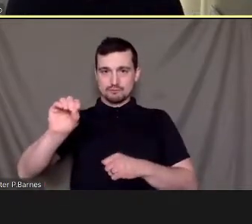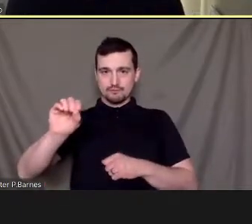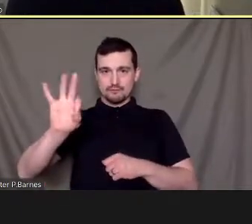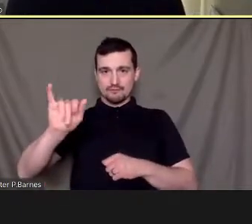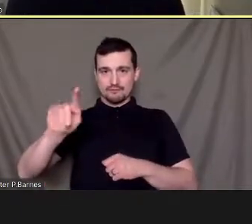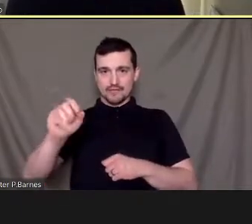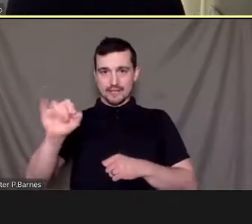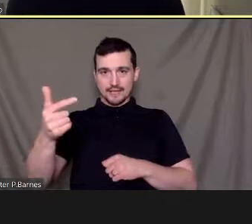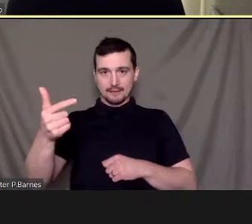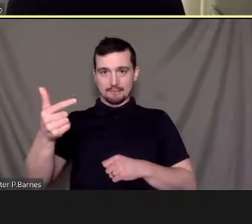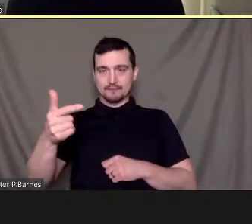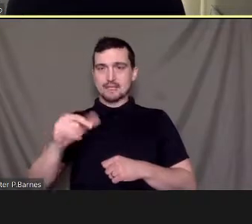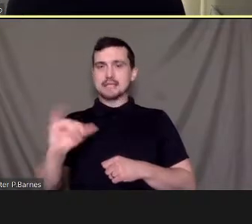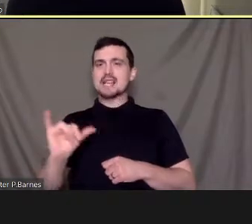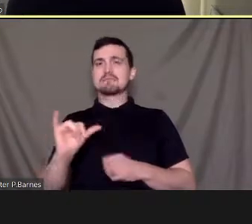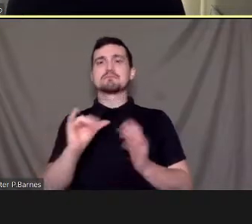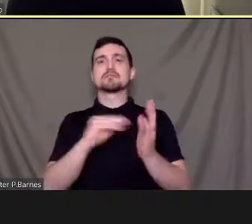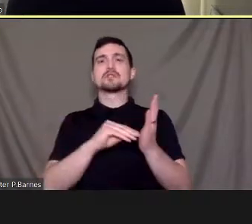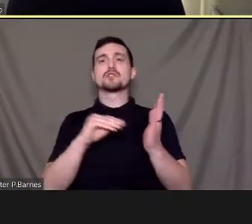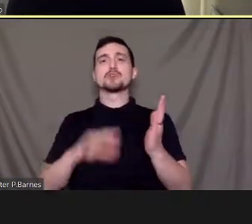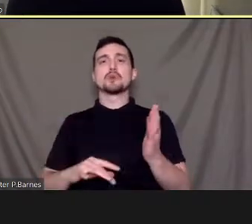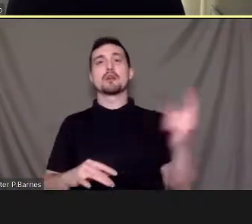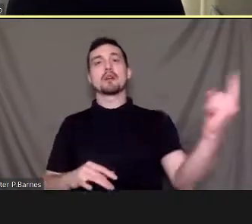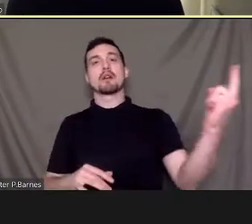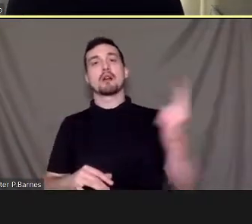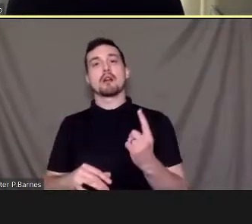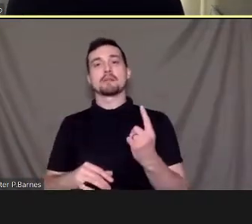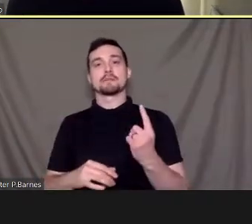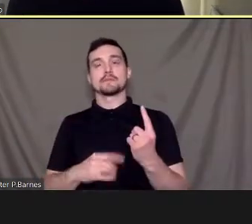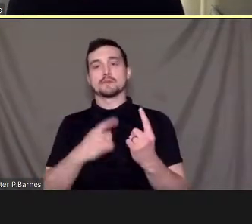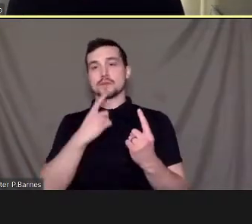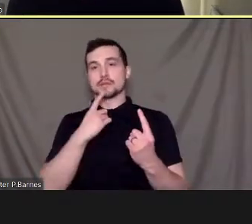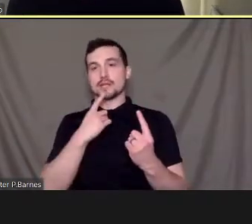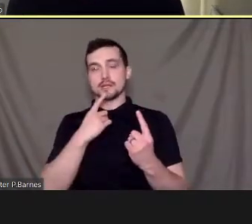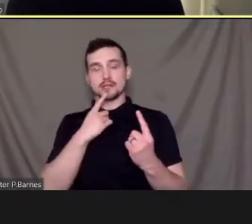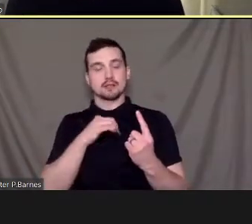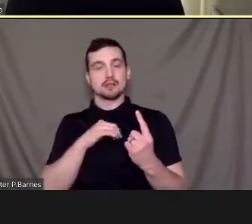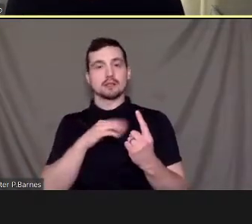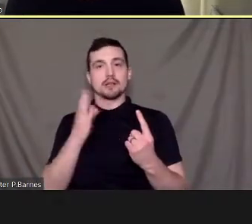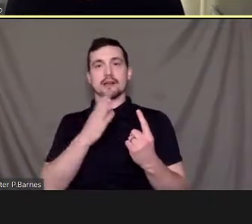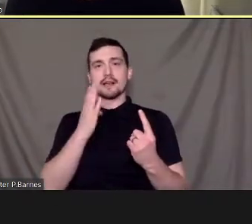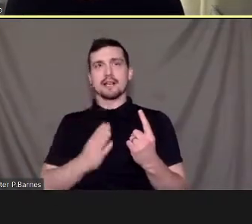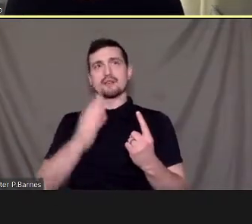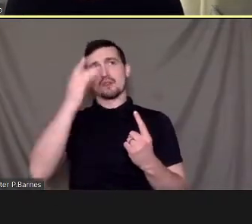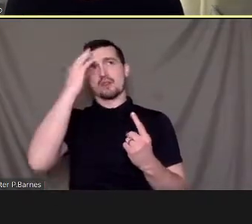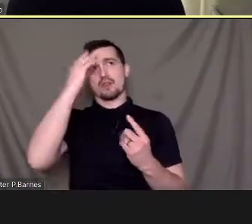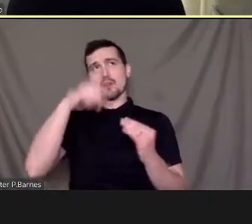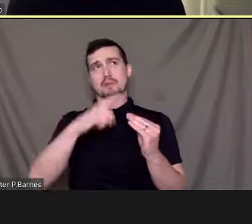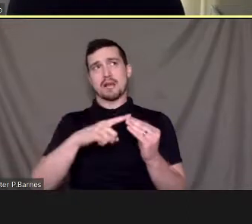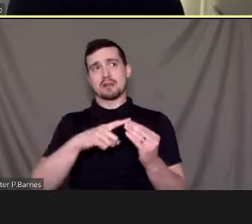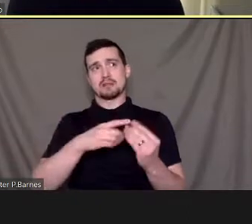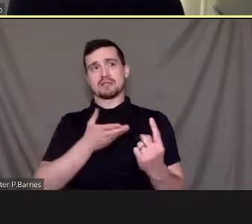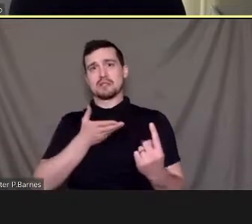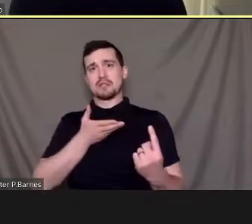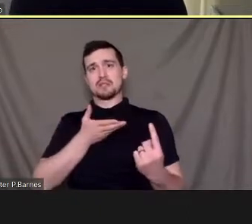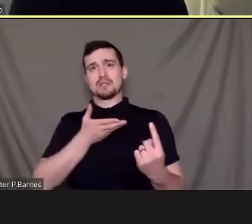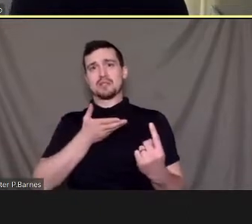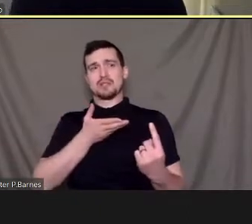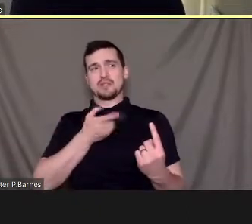us and then it's like, oh, I never thought about someone like you needing my